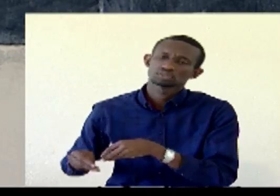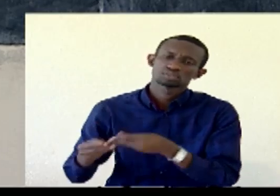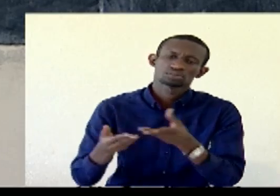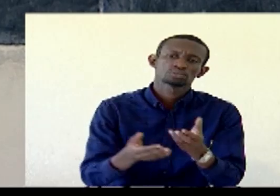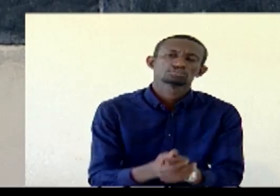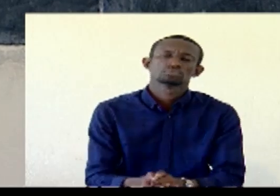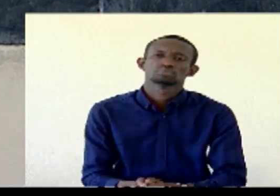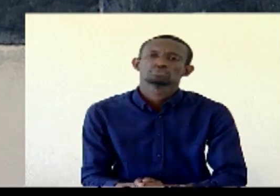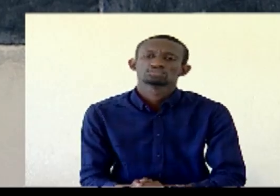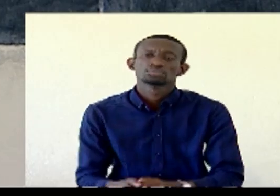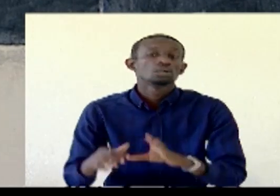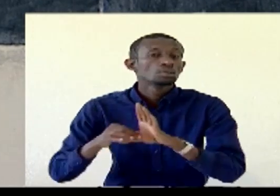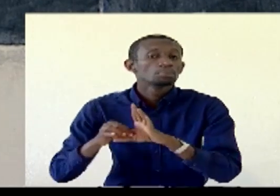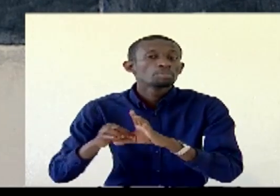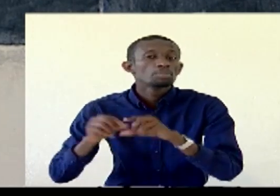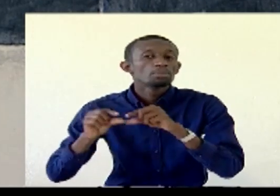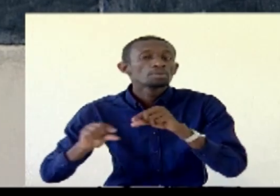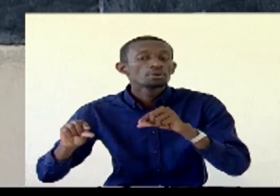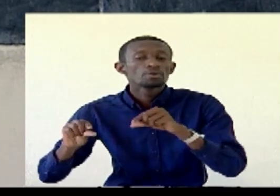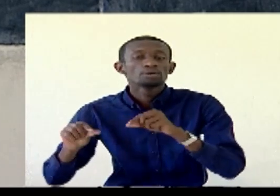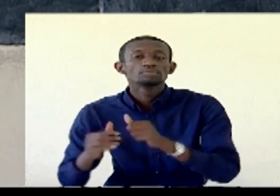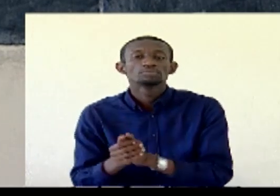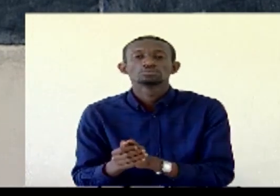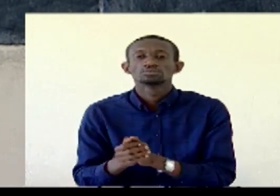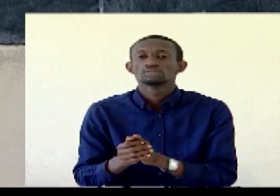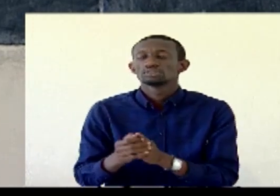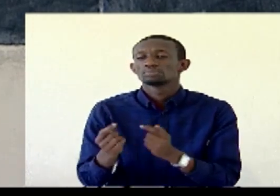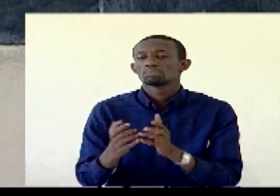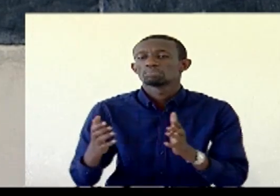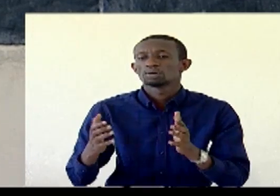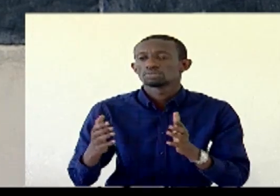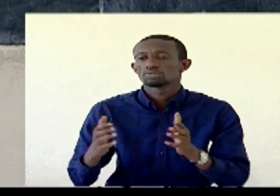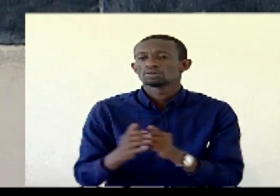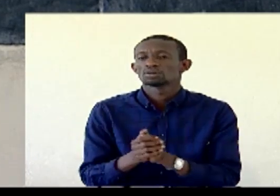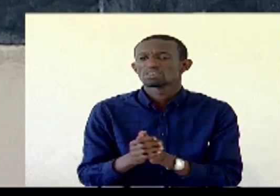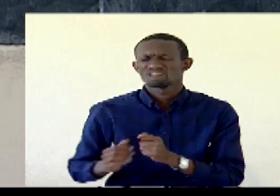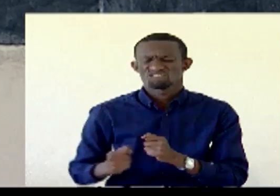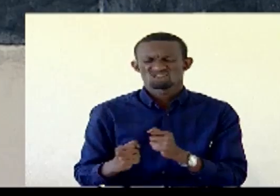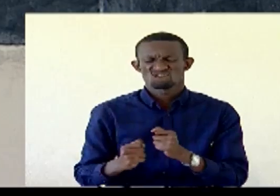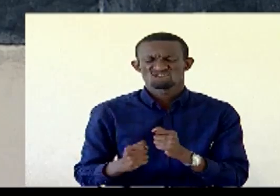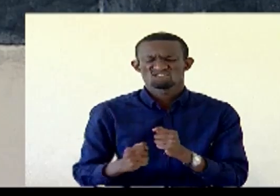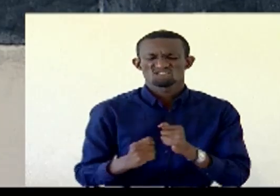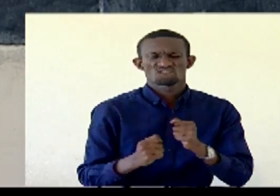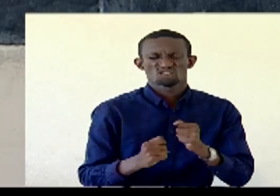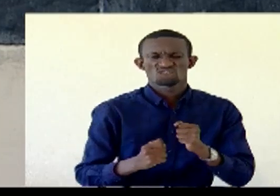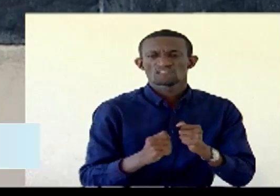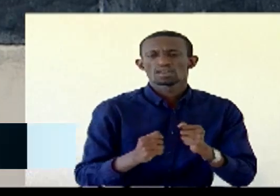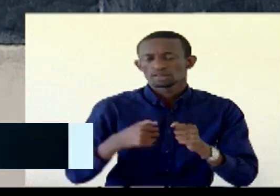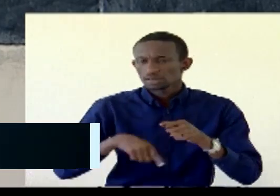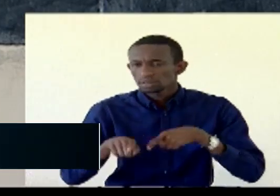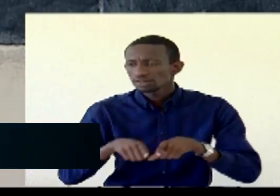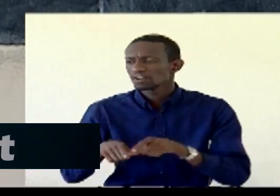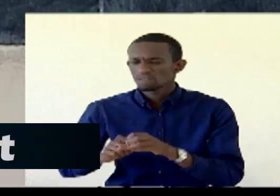in the urethra walls are tightened and relaxed, forcing the urine drawn this tube away from